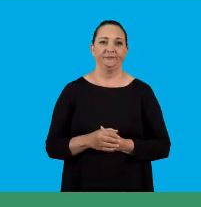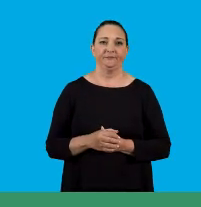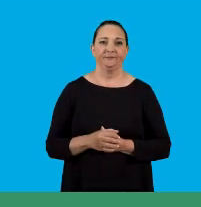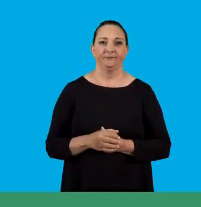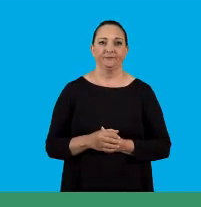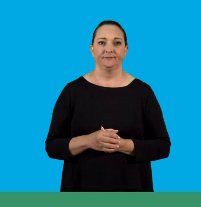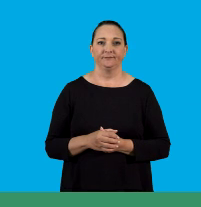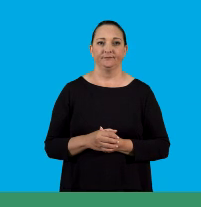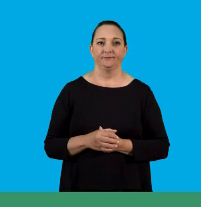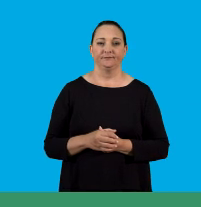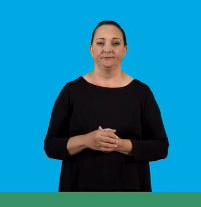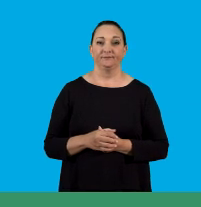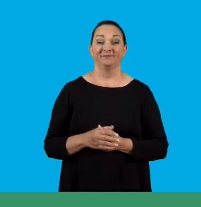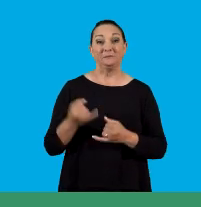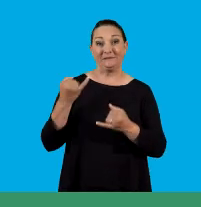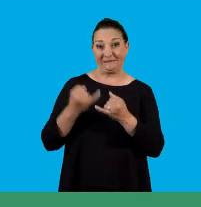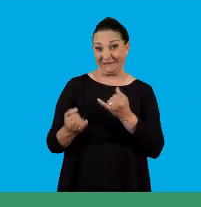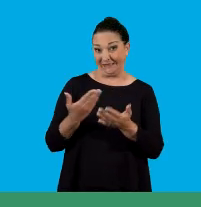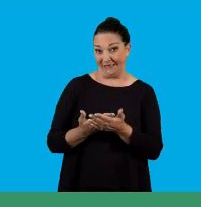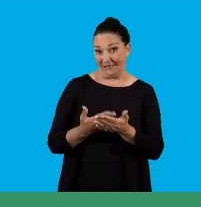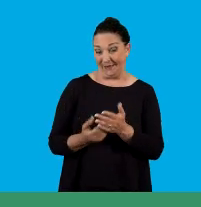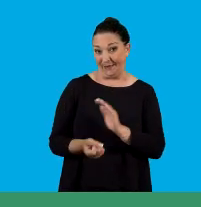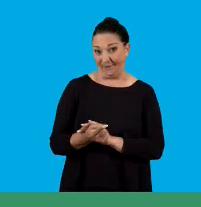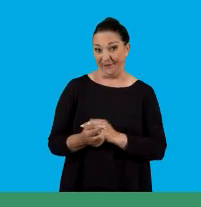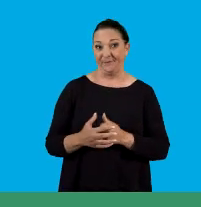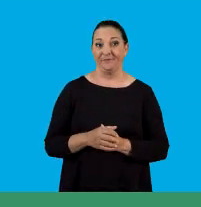product. Now, the